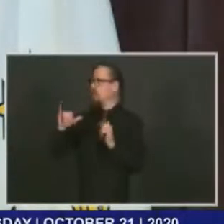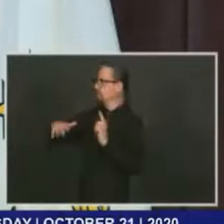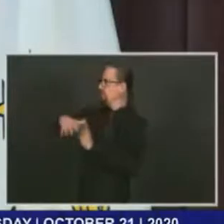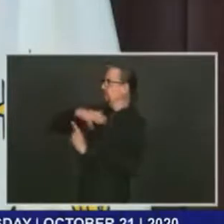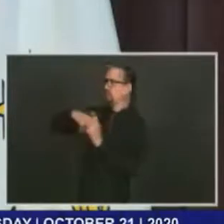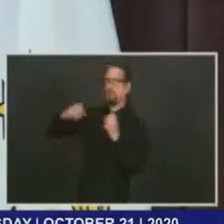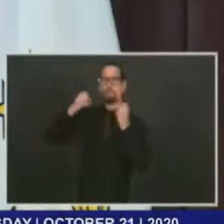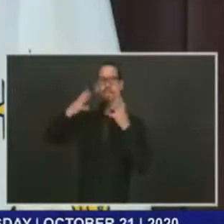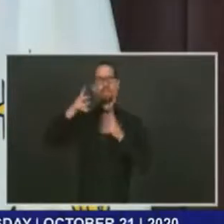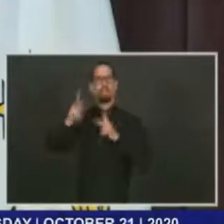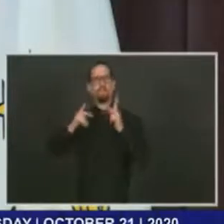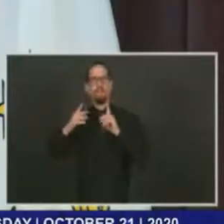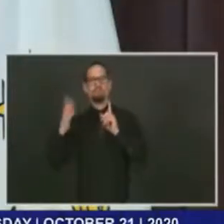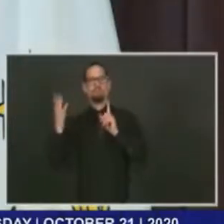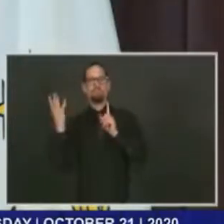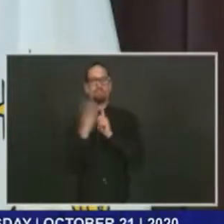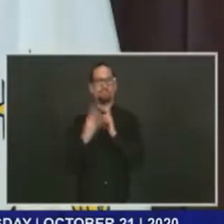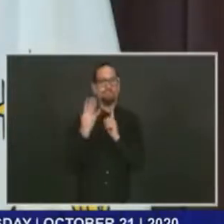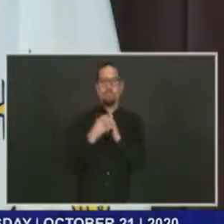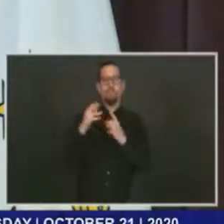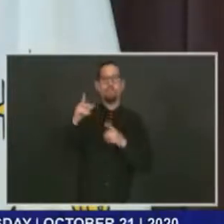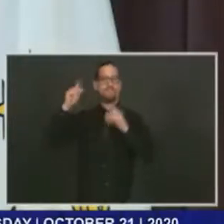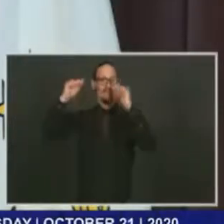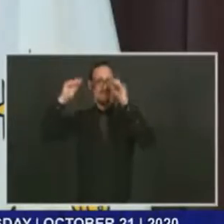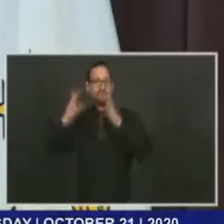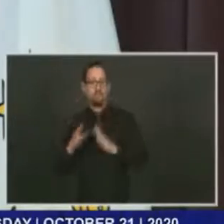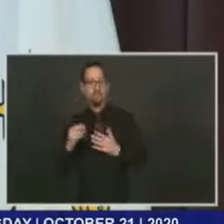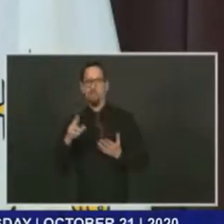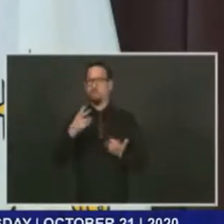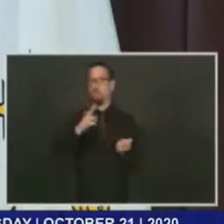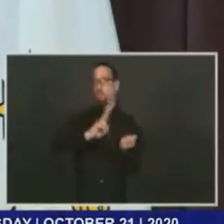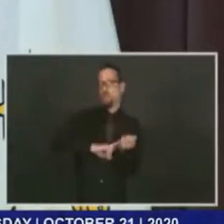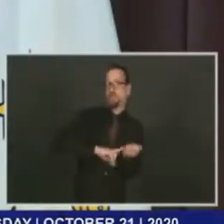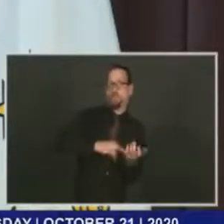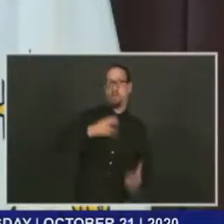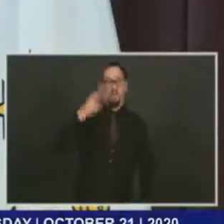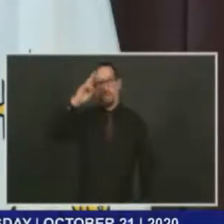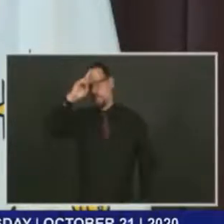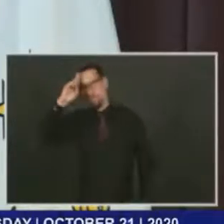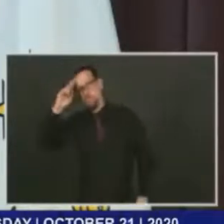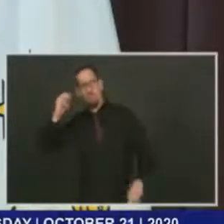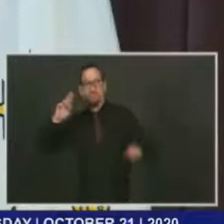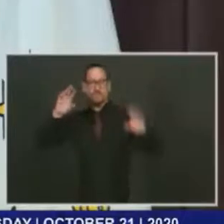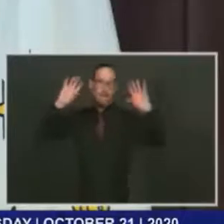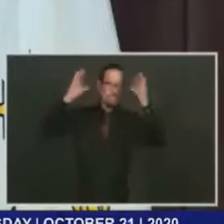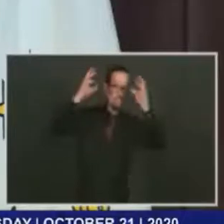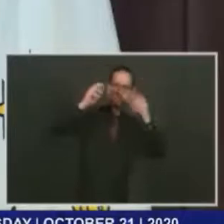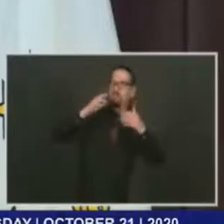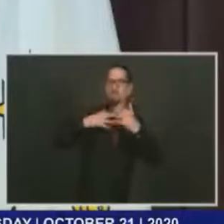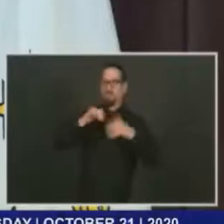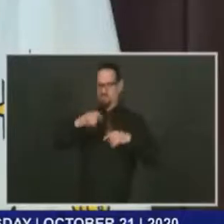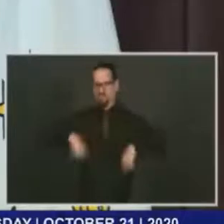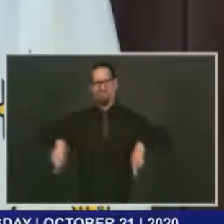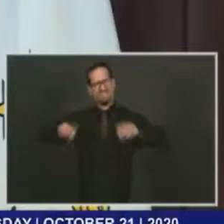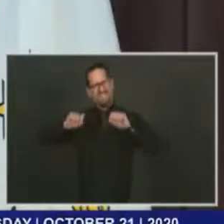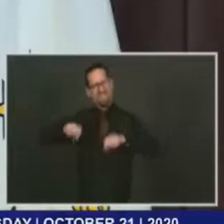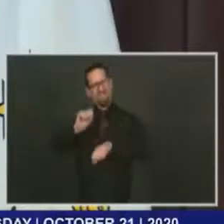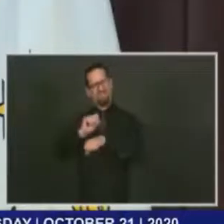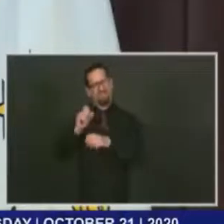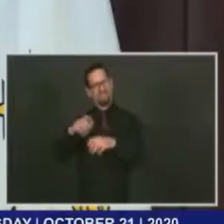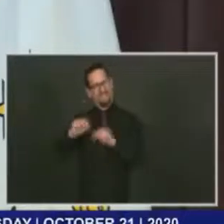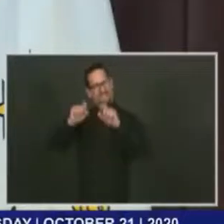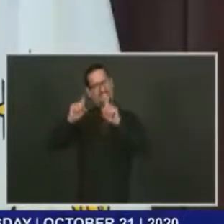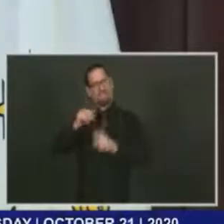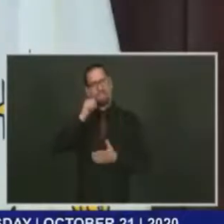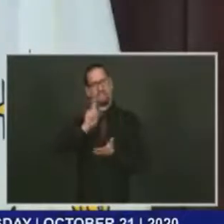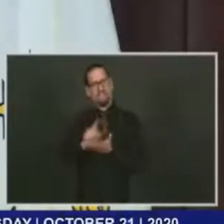who's continuing to go to work and do the important things that you're doing, you can continue to get tested